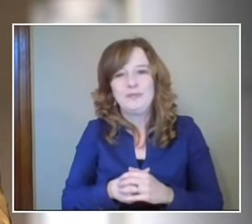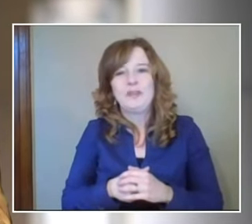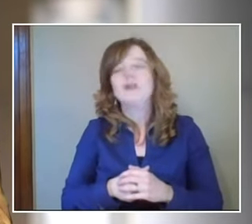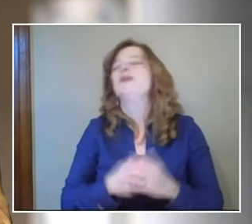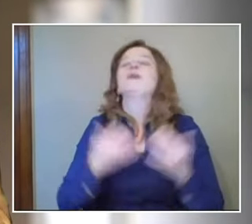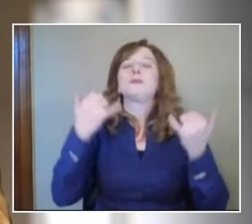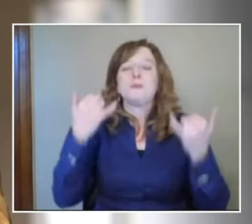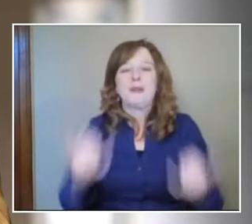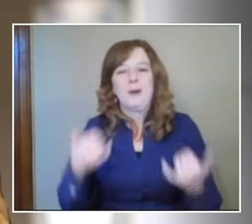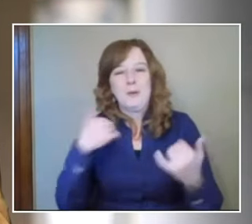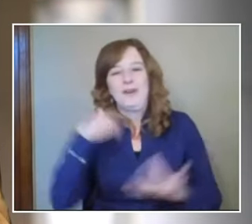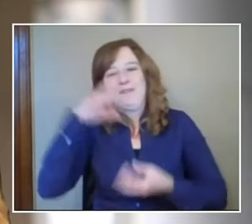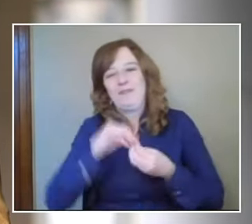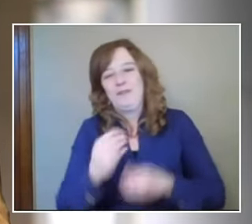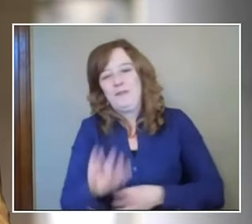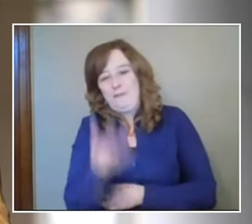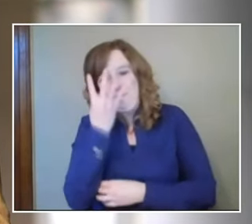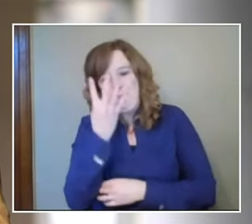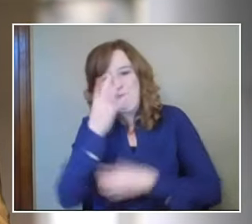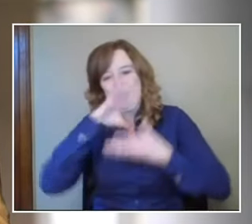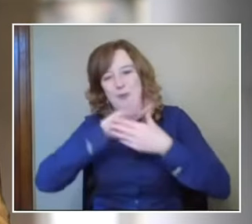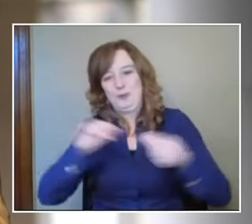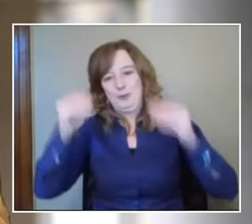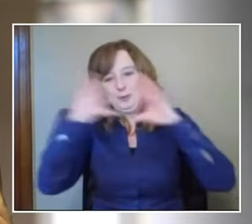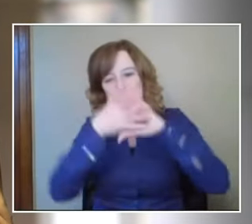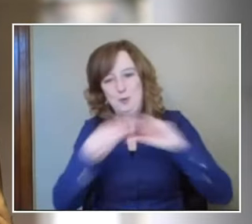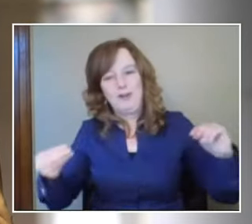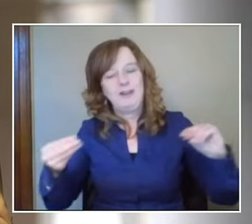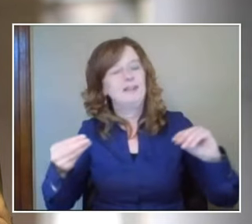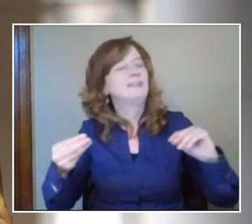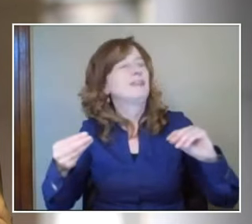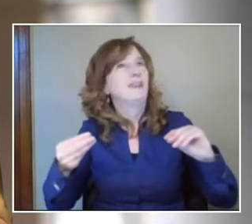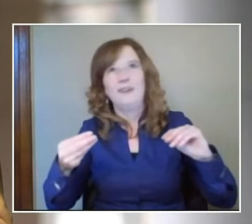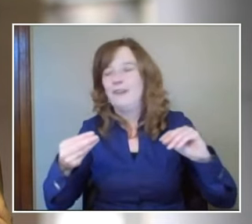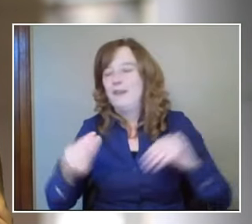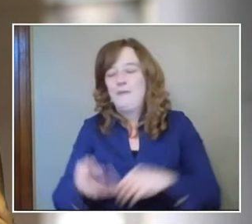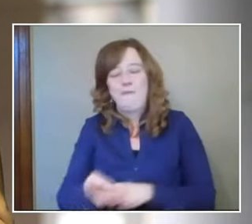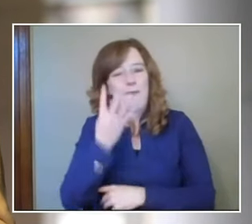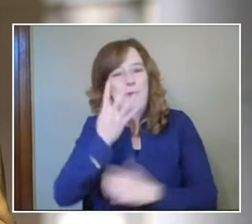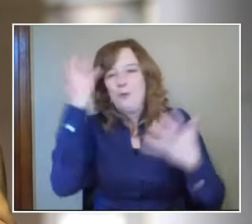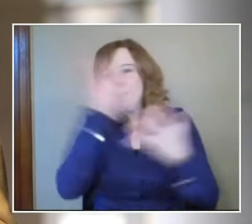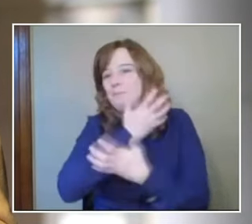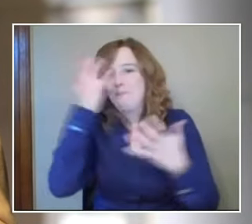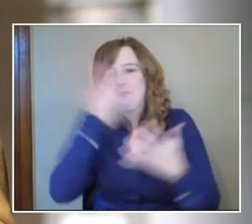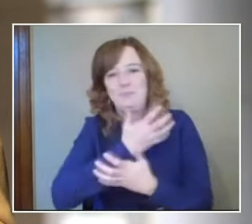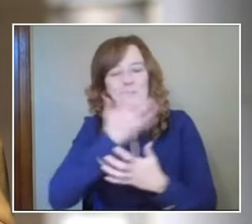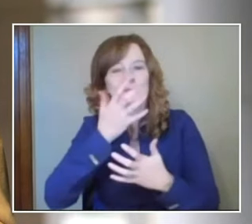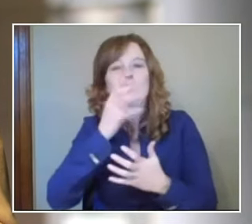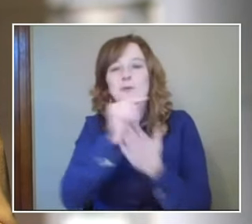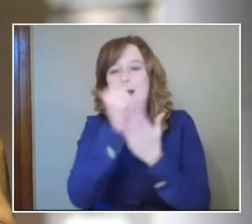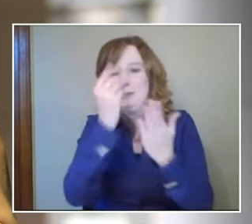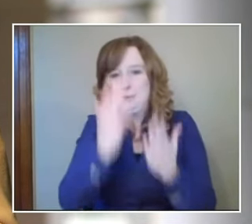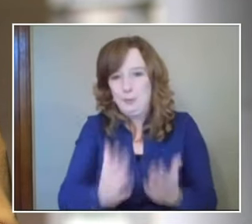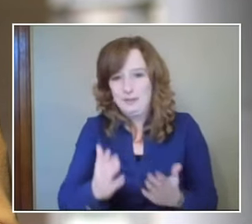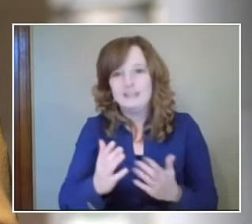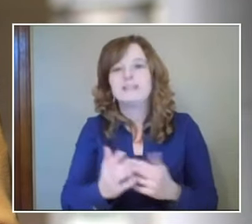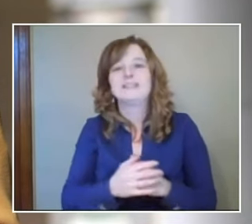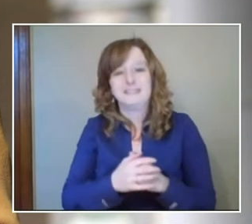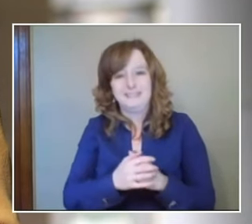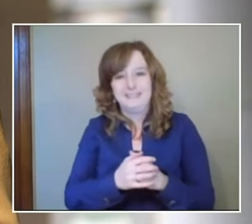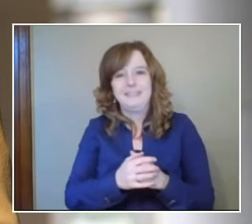4 stories of 4 remarkable 2020 graduates told by proud faculty